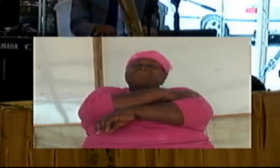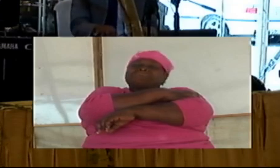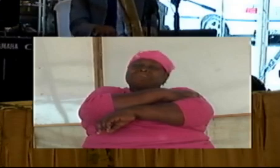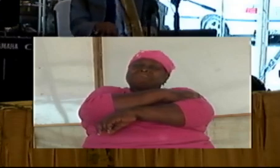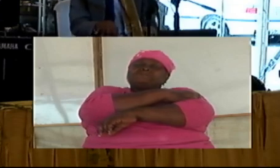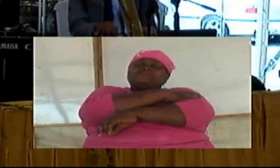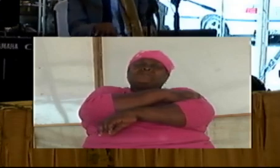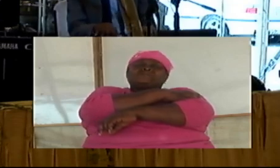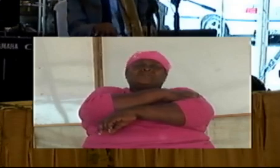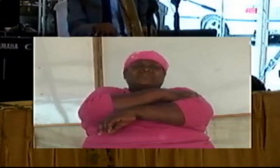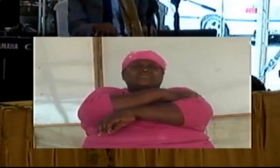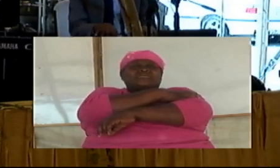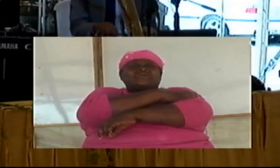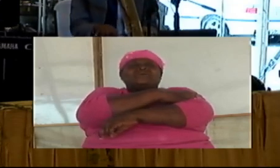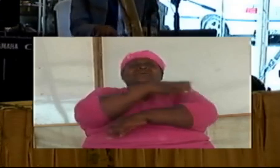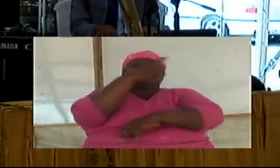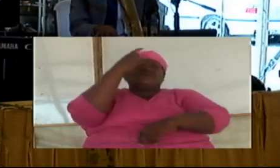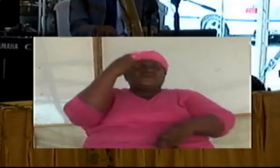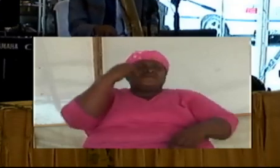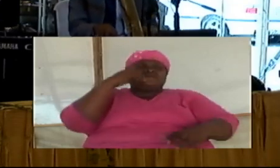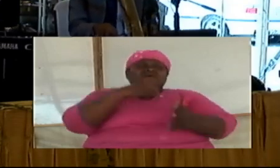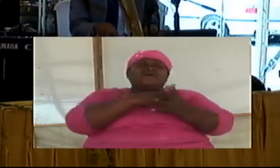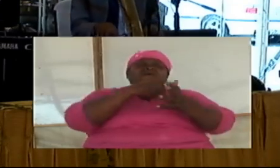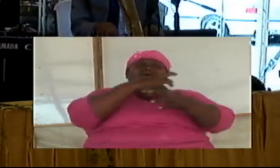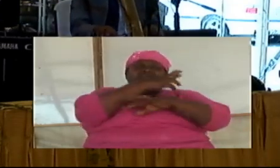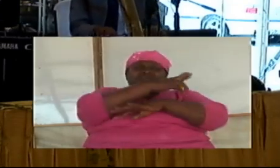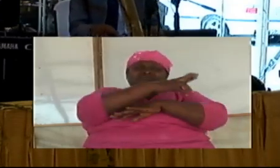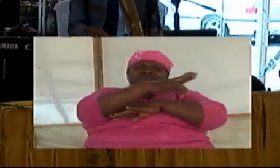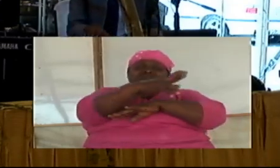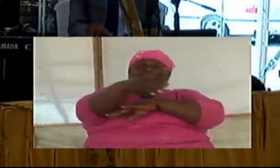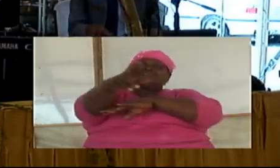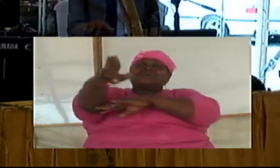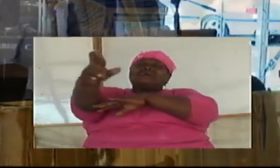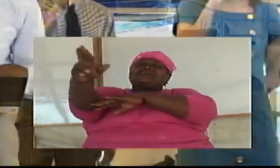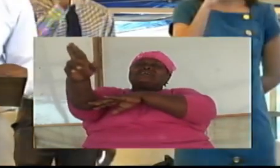power. Let's lift our voice and say, for it